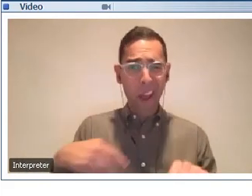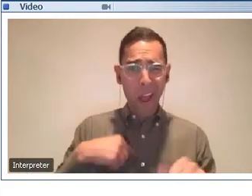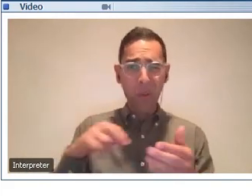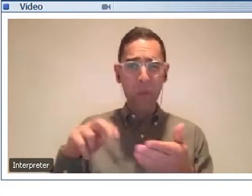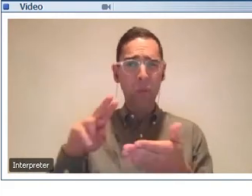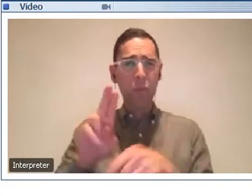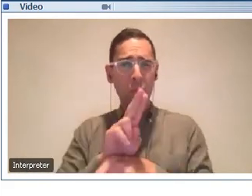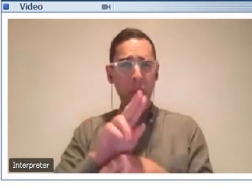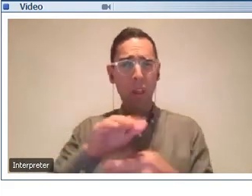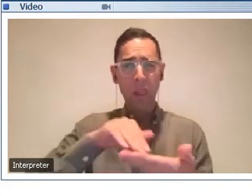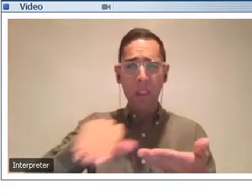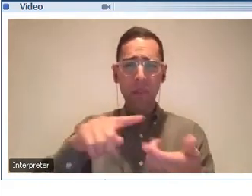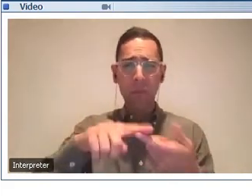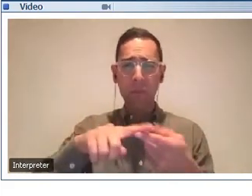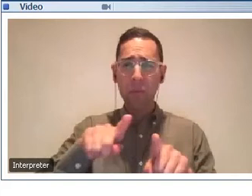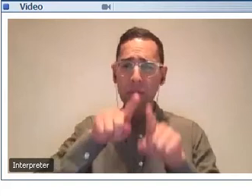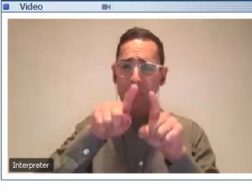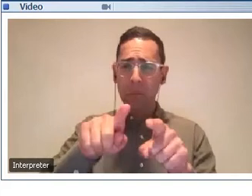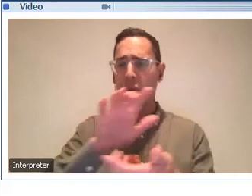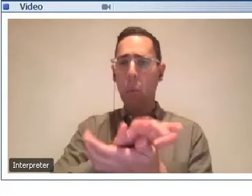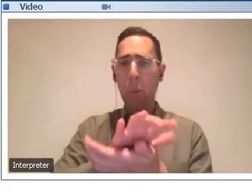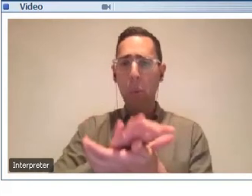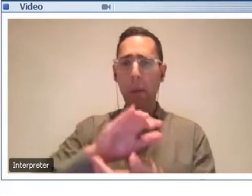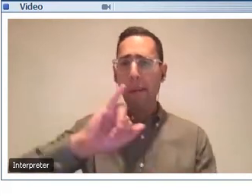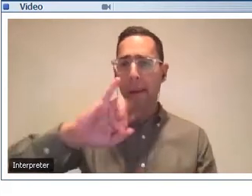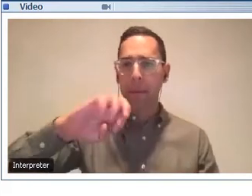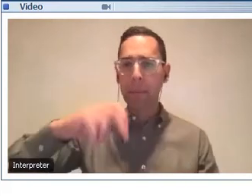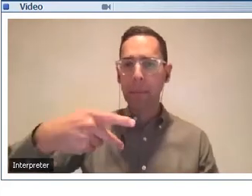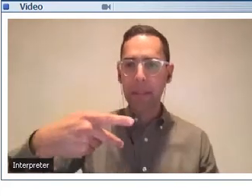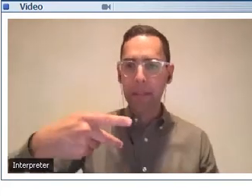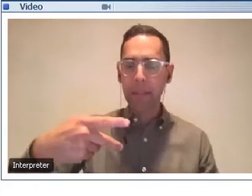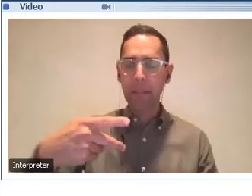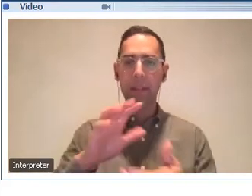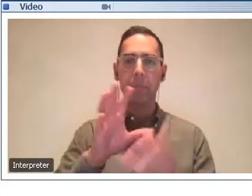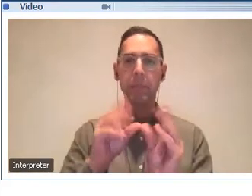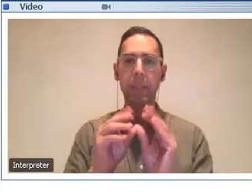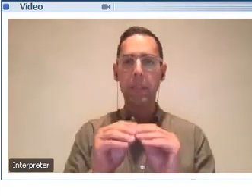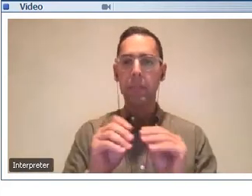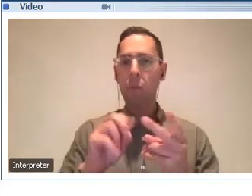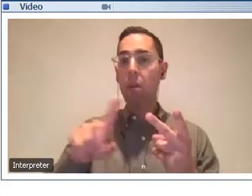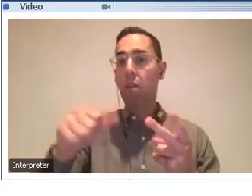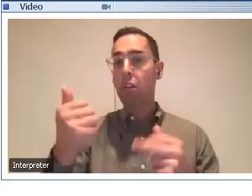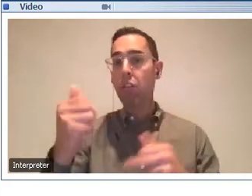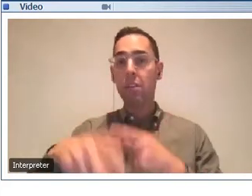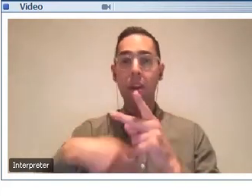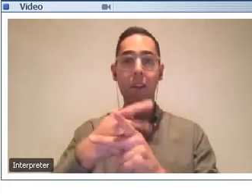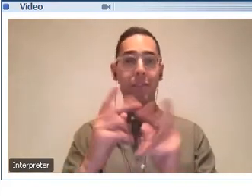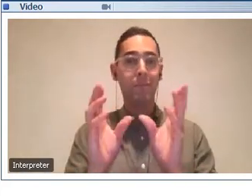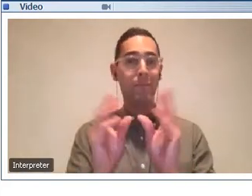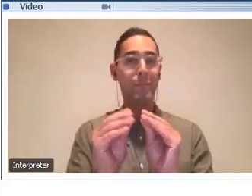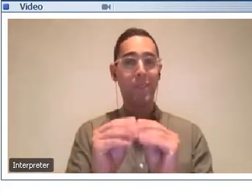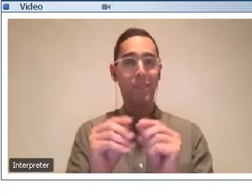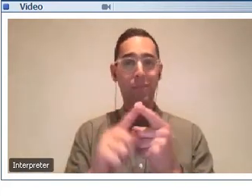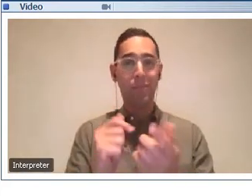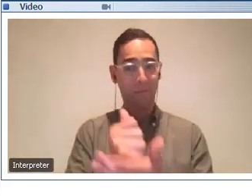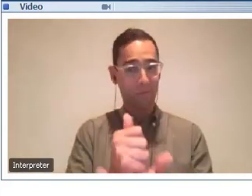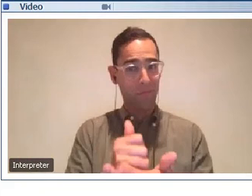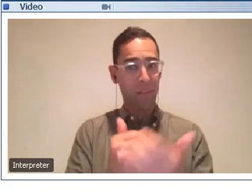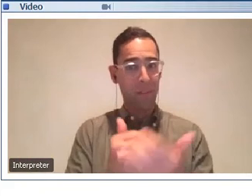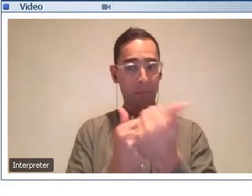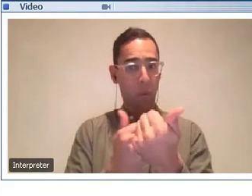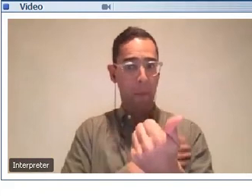related meetings to arrange for supports and services for their child with a disability. We think that policies should just